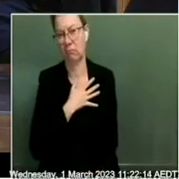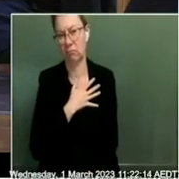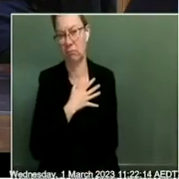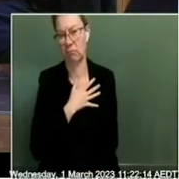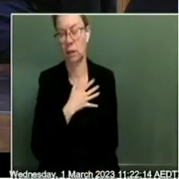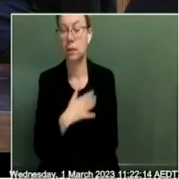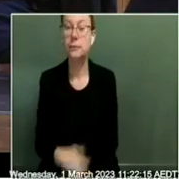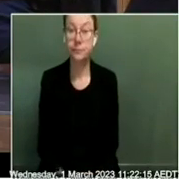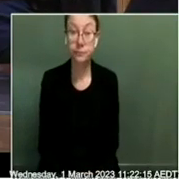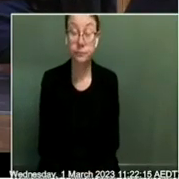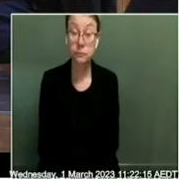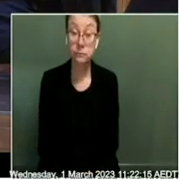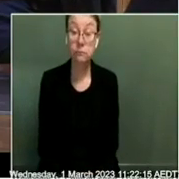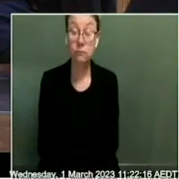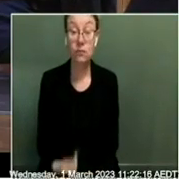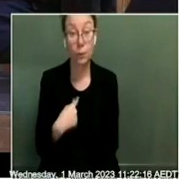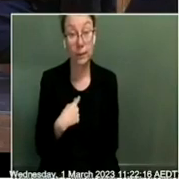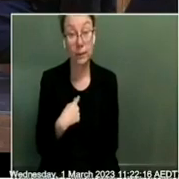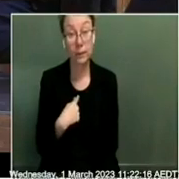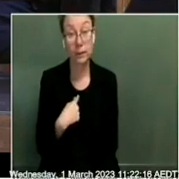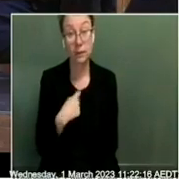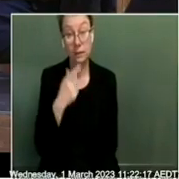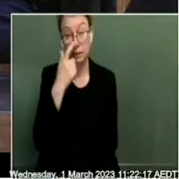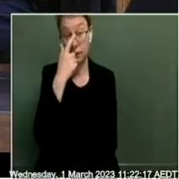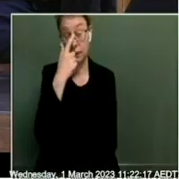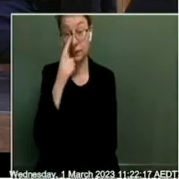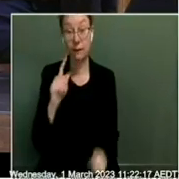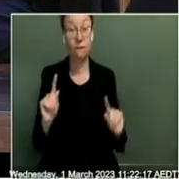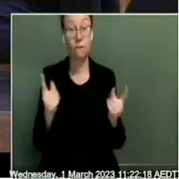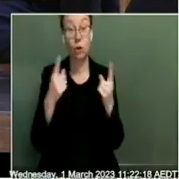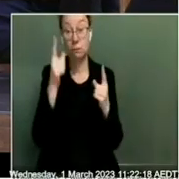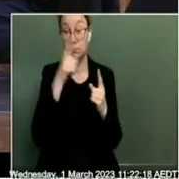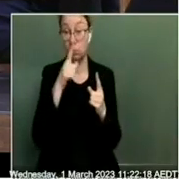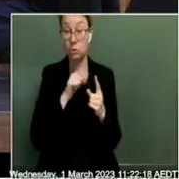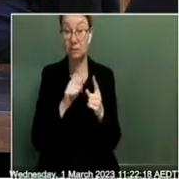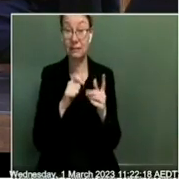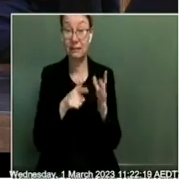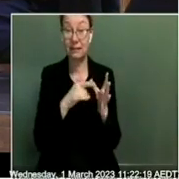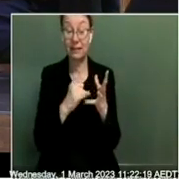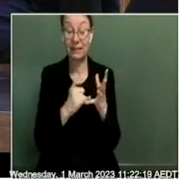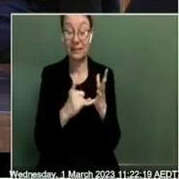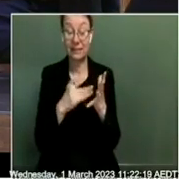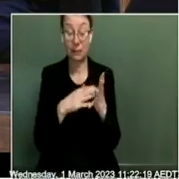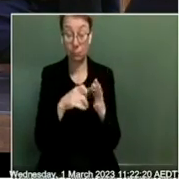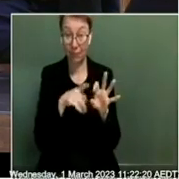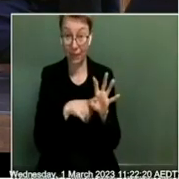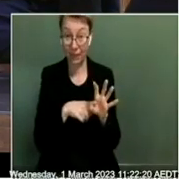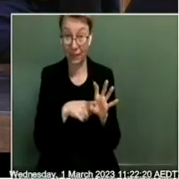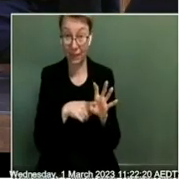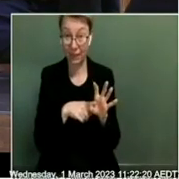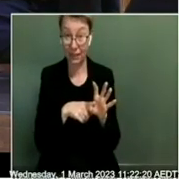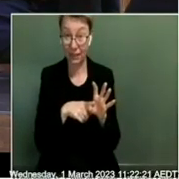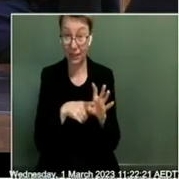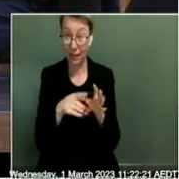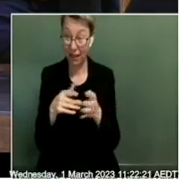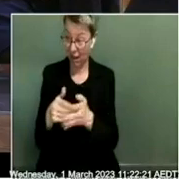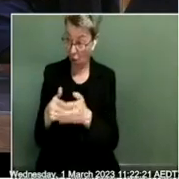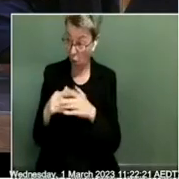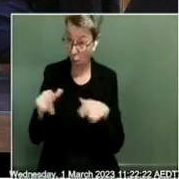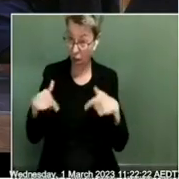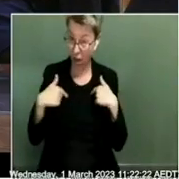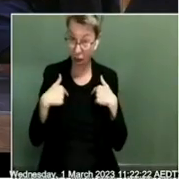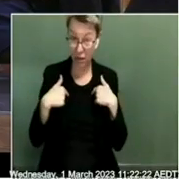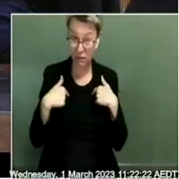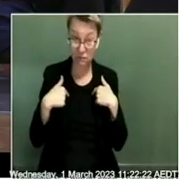First People's Assembly did not help us get redress, our mother and our